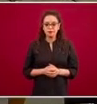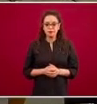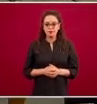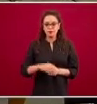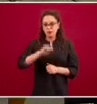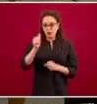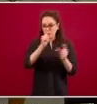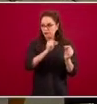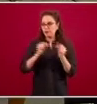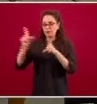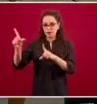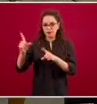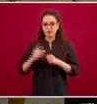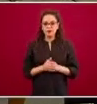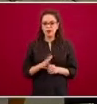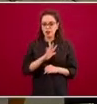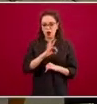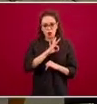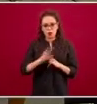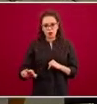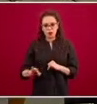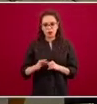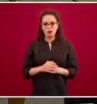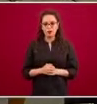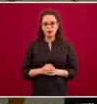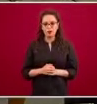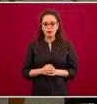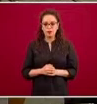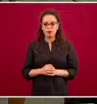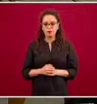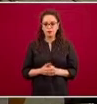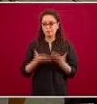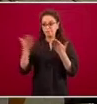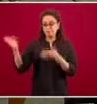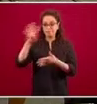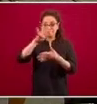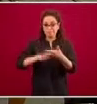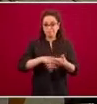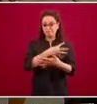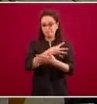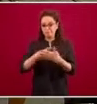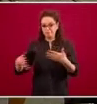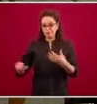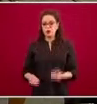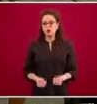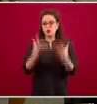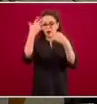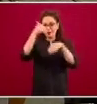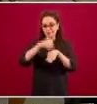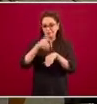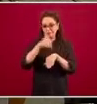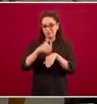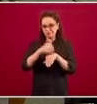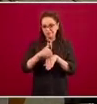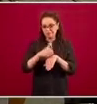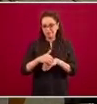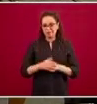Last slide. the raw numbers.